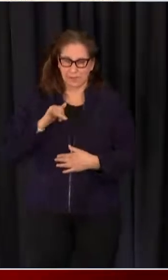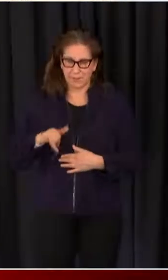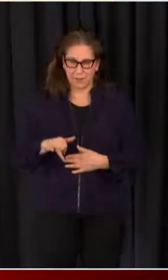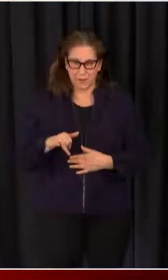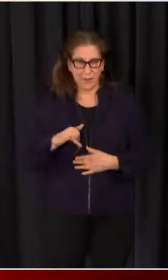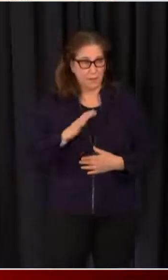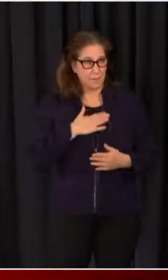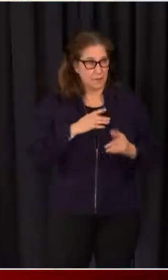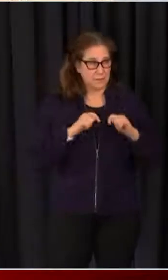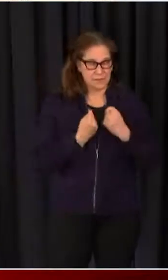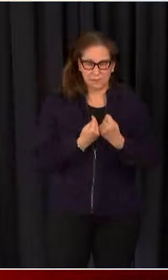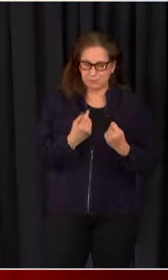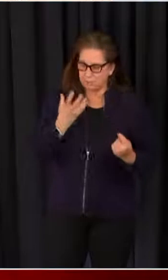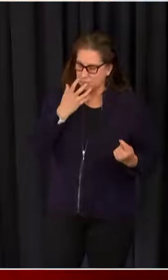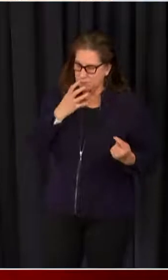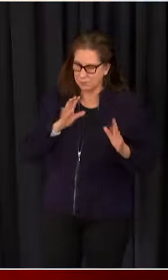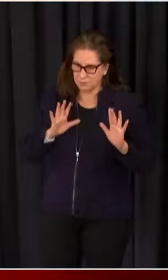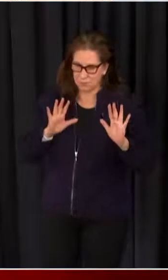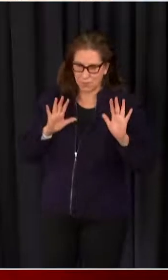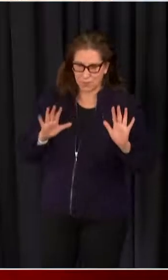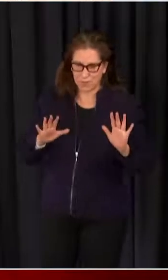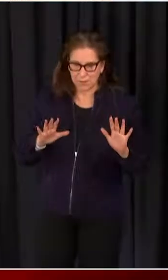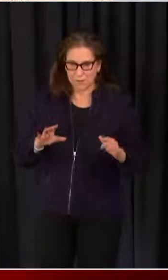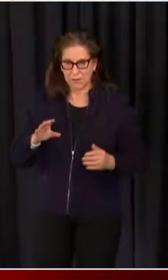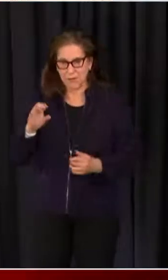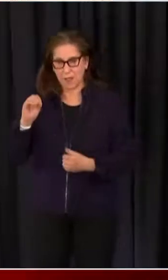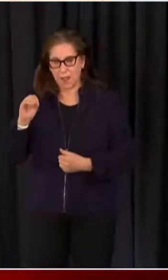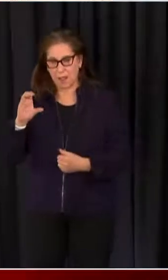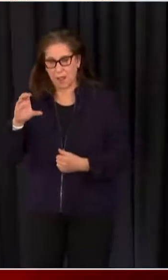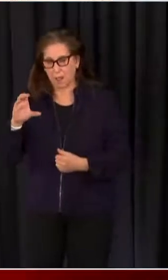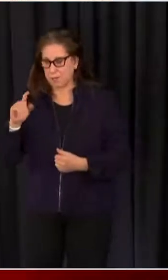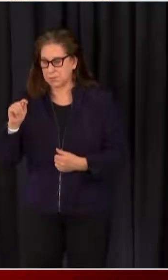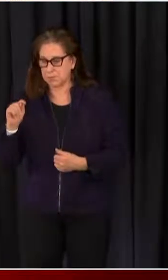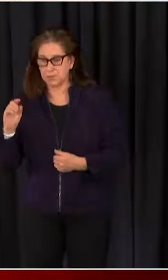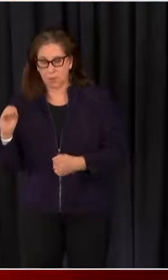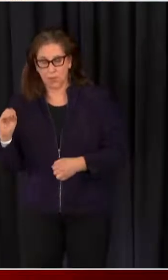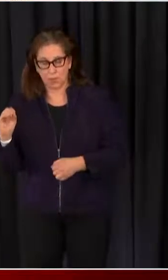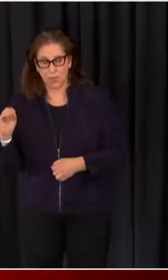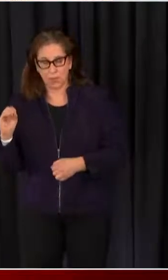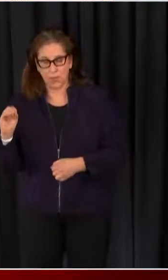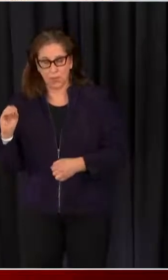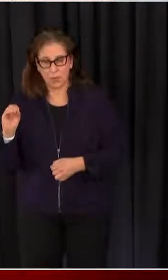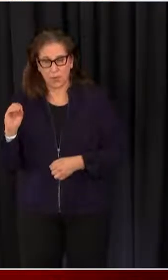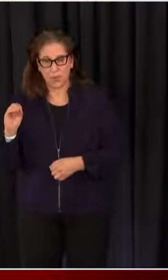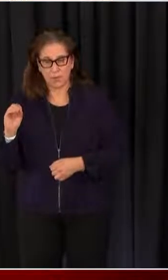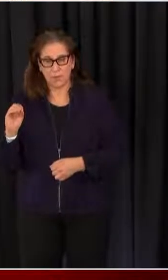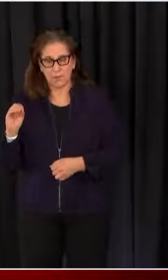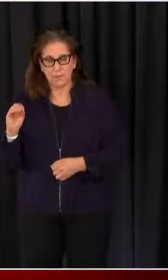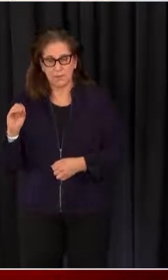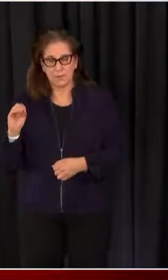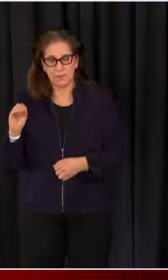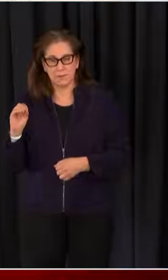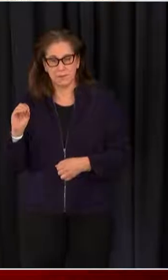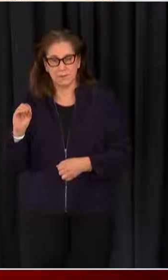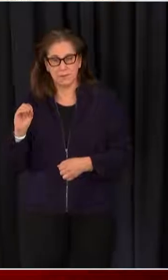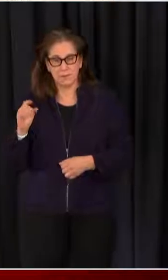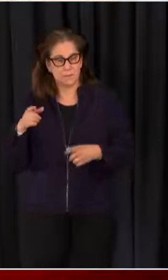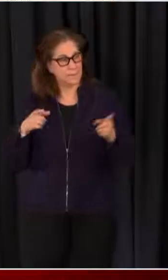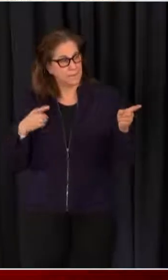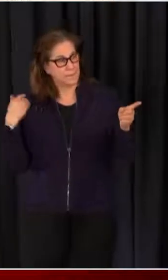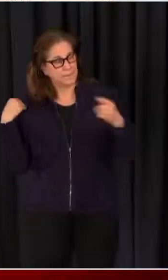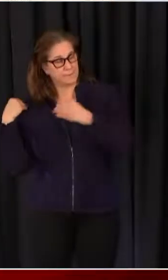our team at Octo, Lindsay Parker and her team, as well as Dr. Nesbitt and her team, and the